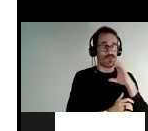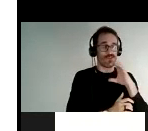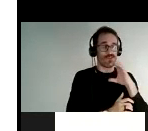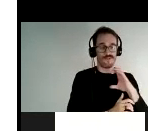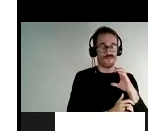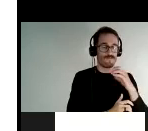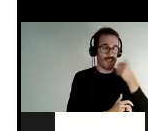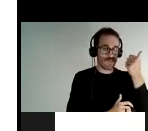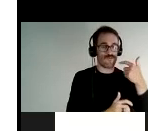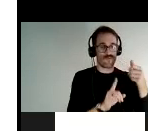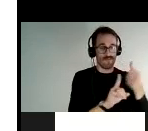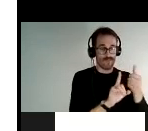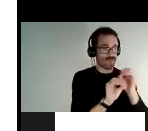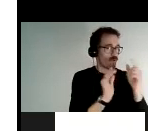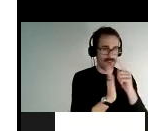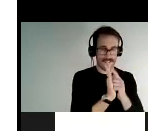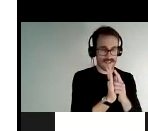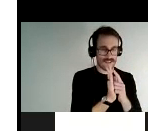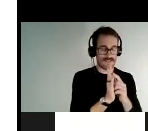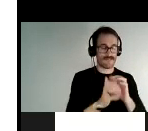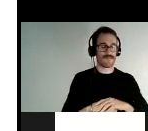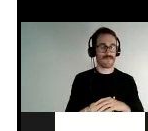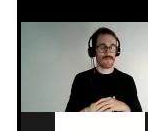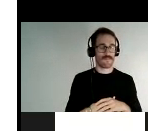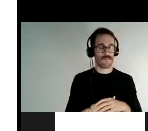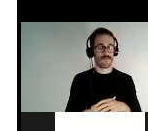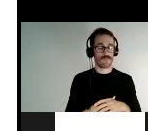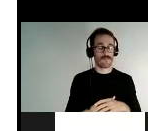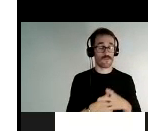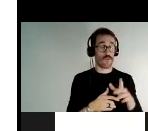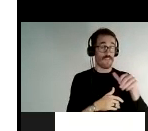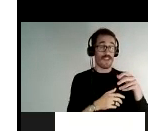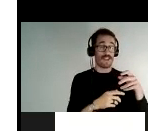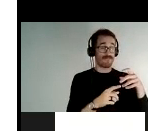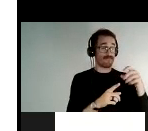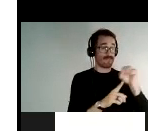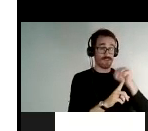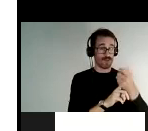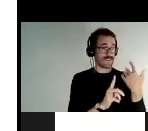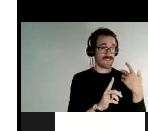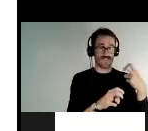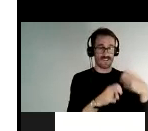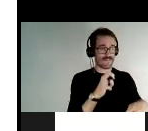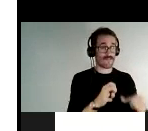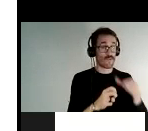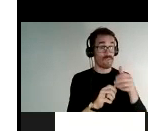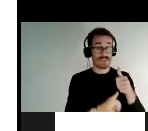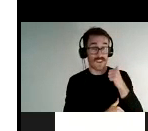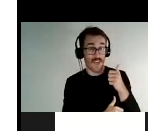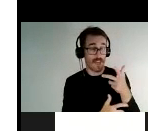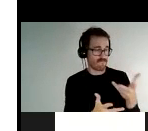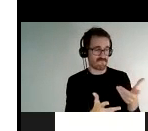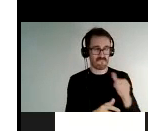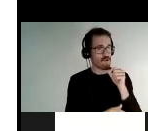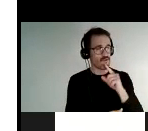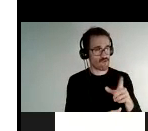abusive relationship is really different, extremely difficult. Don't deny what's going on. Don't confront the perpetrator